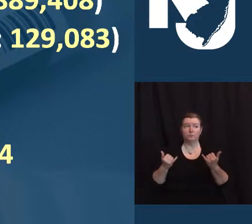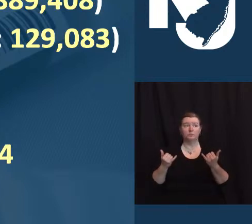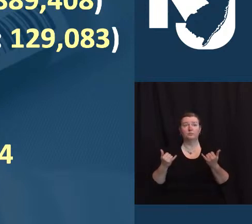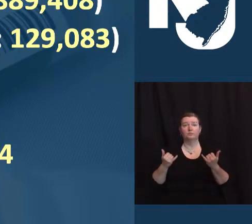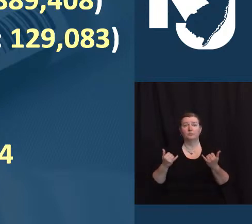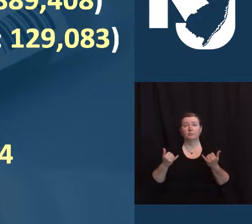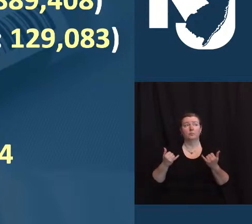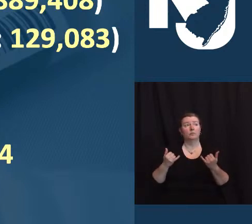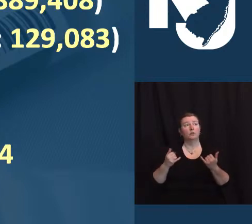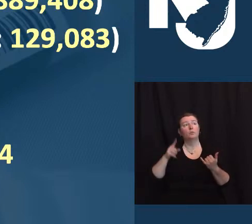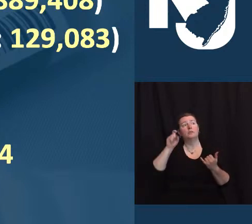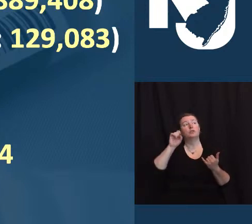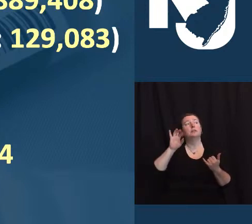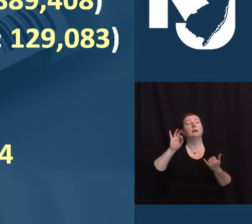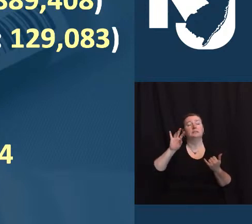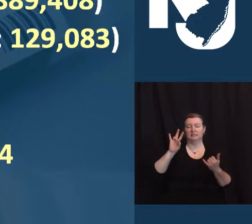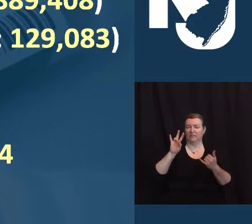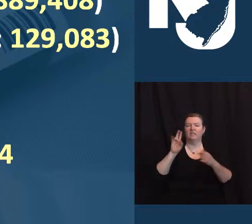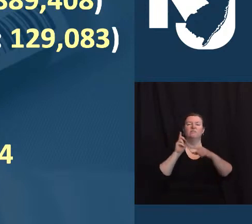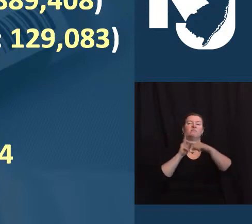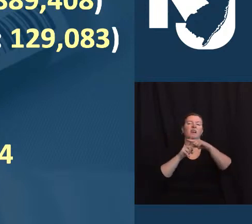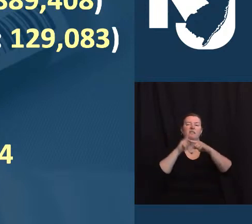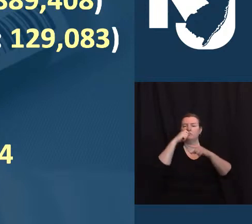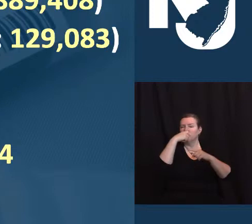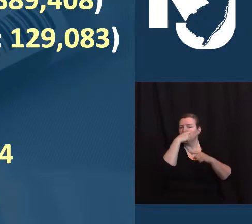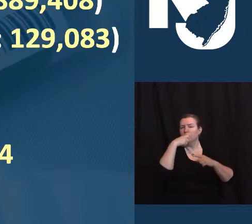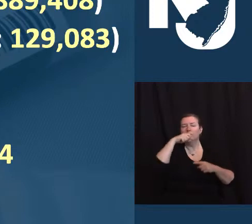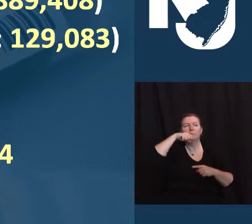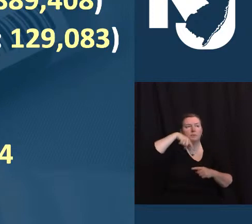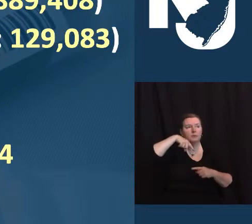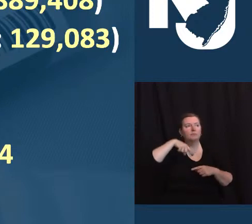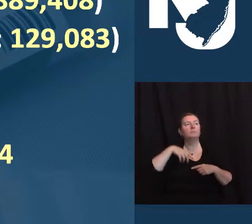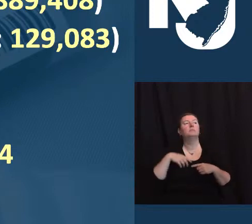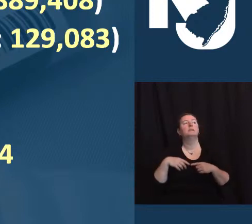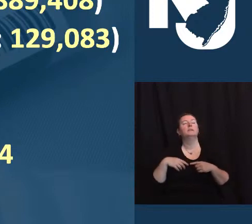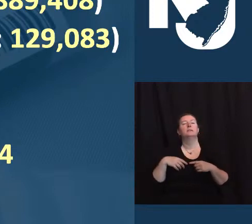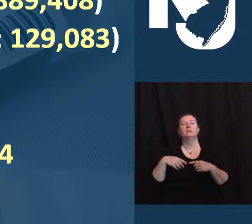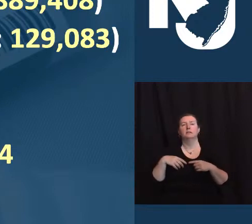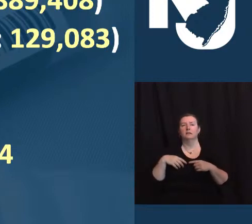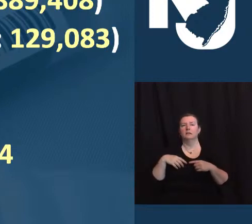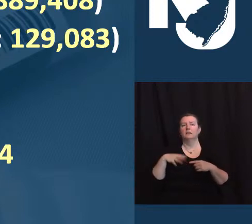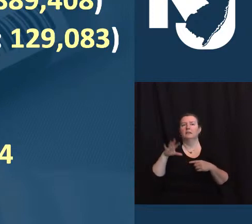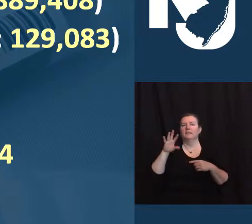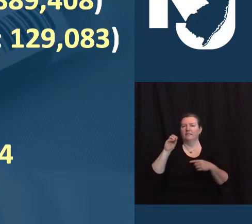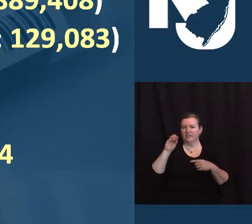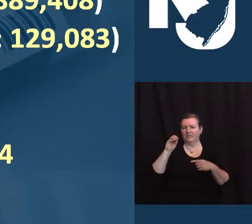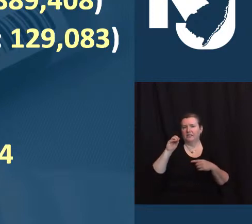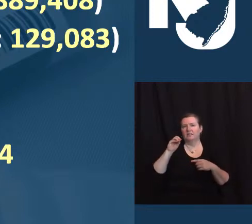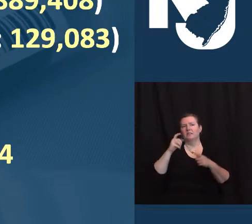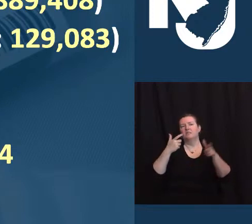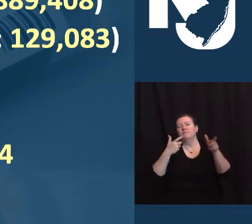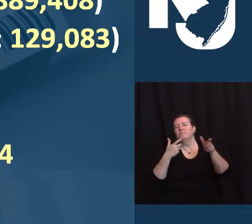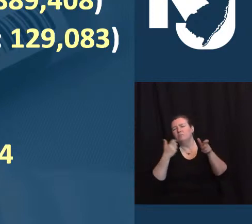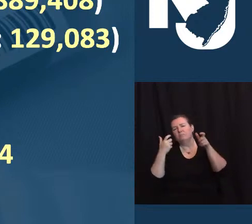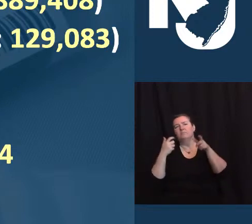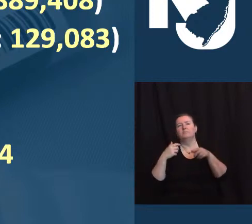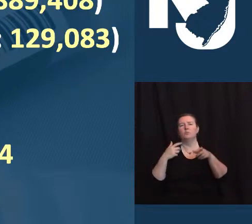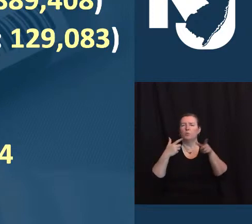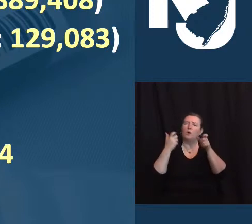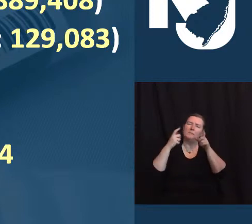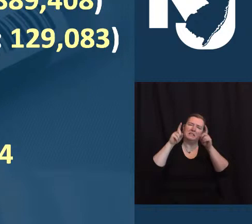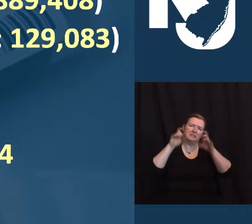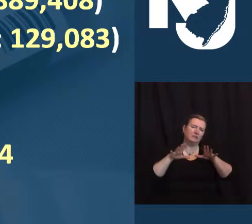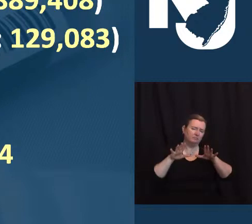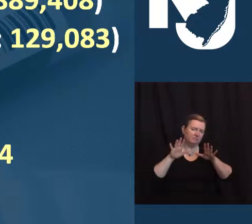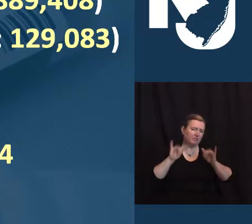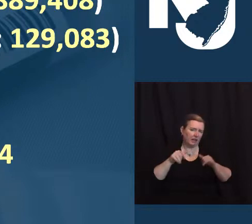197 confirmed positive PCR tests and 50 presumed positive antigen rapid tests. We